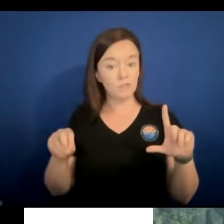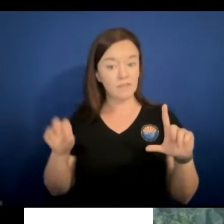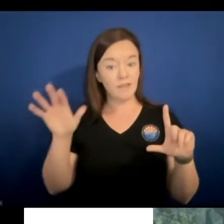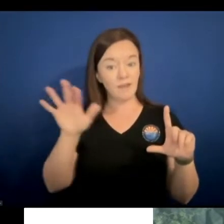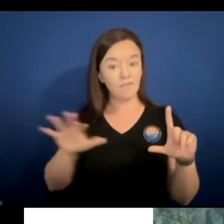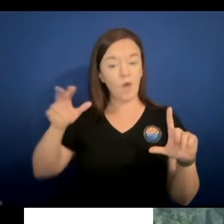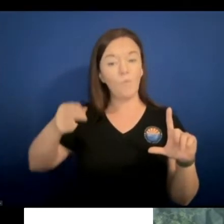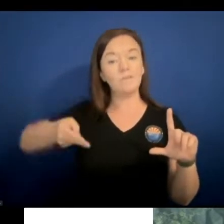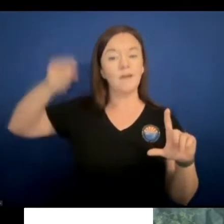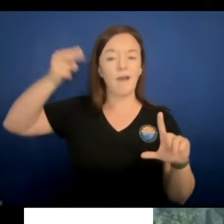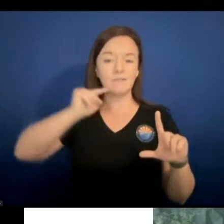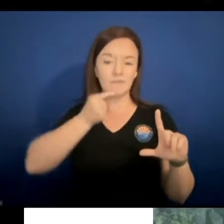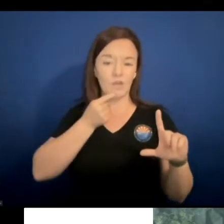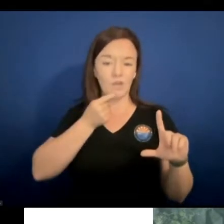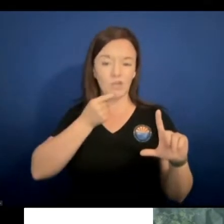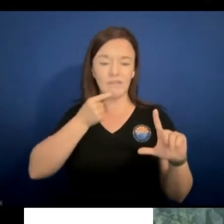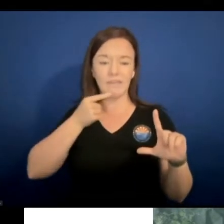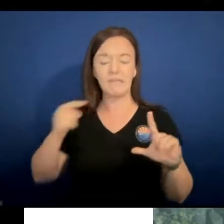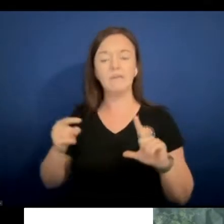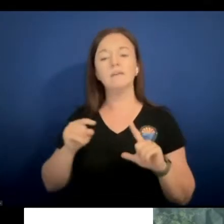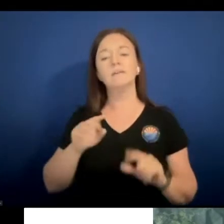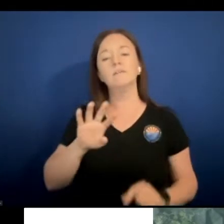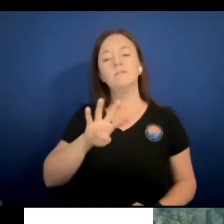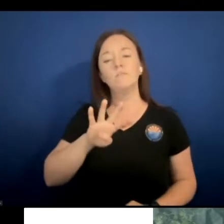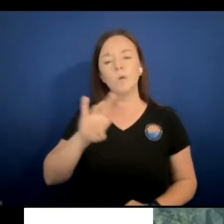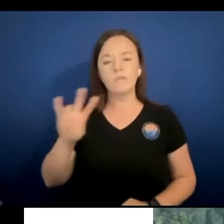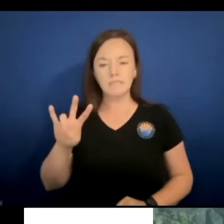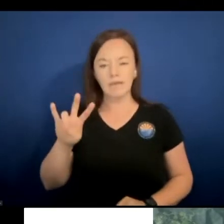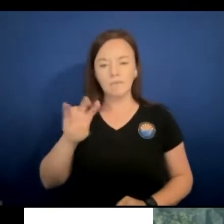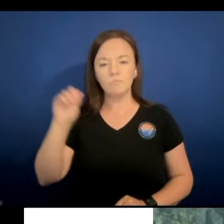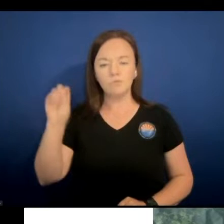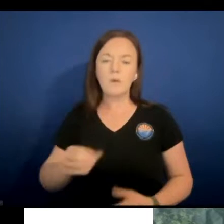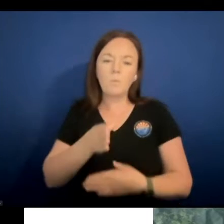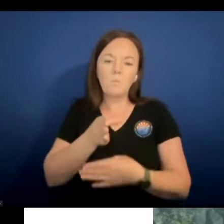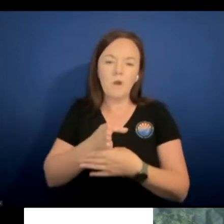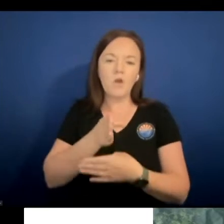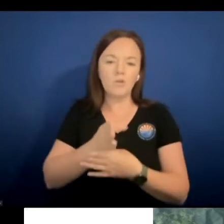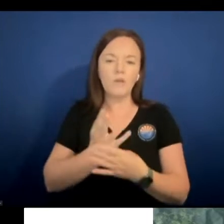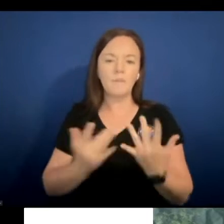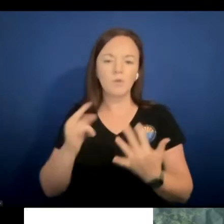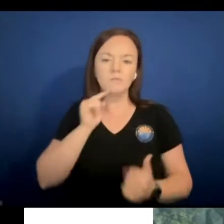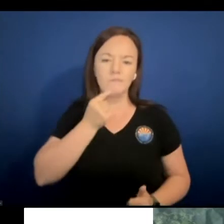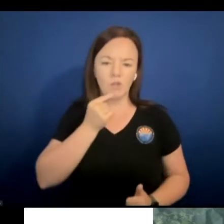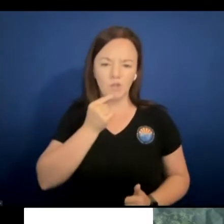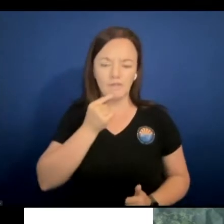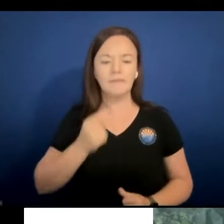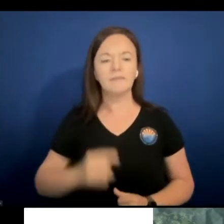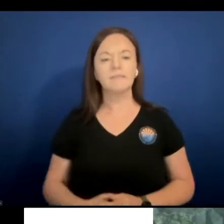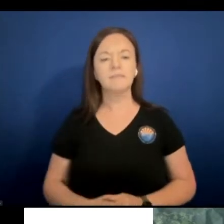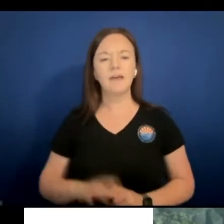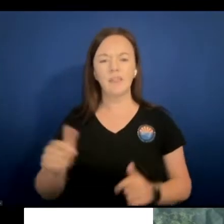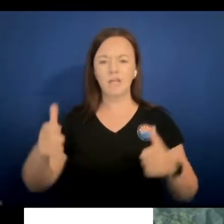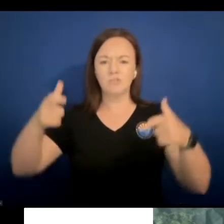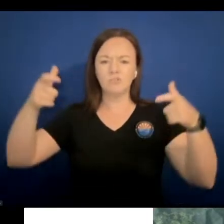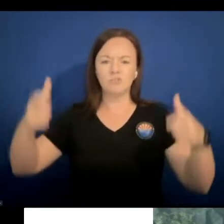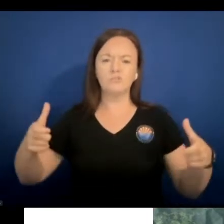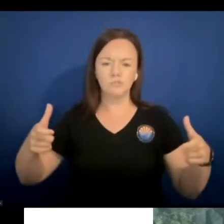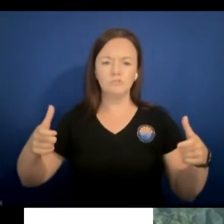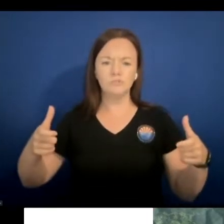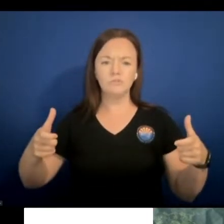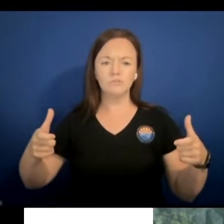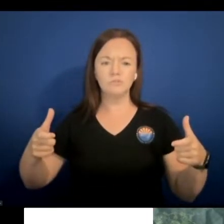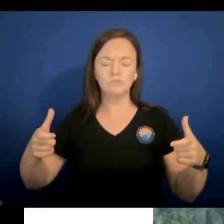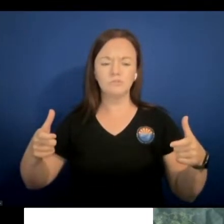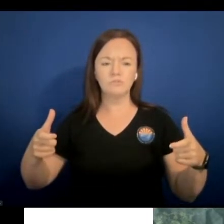high, moderate was about 47%. And so that's a large part of